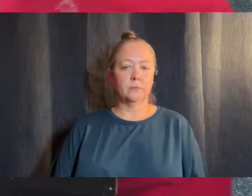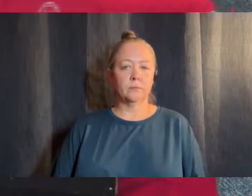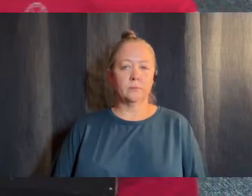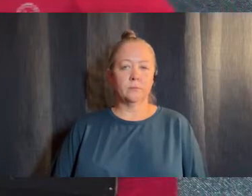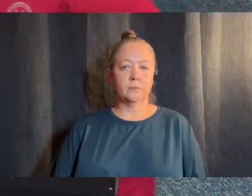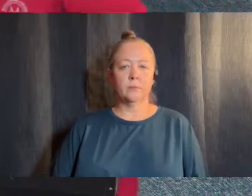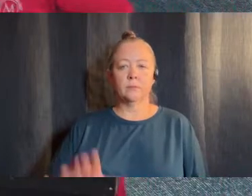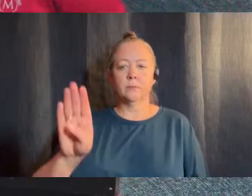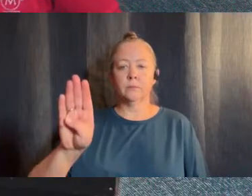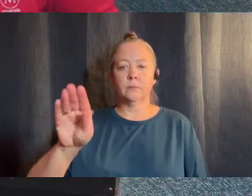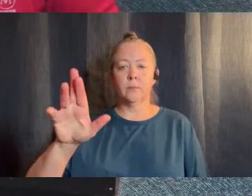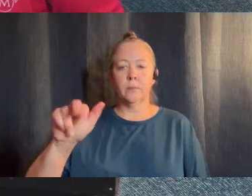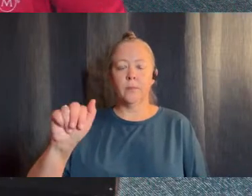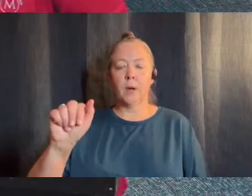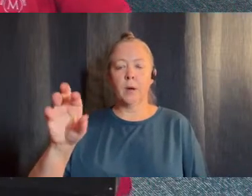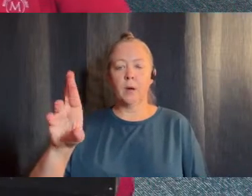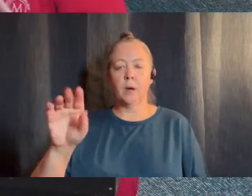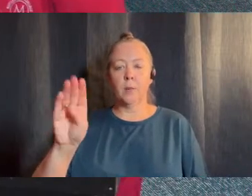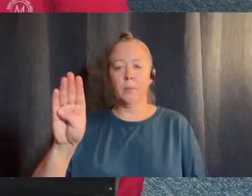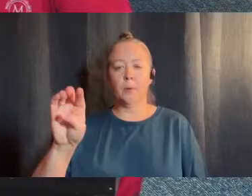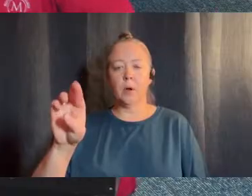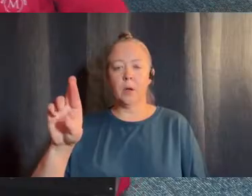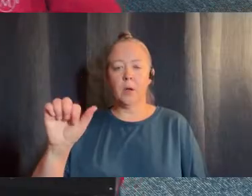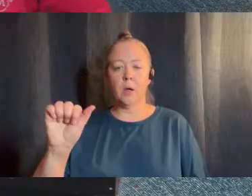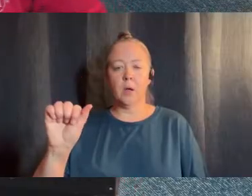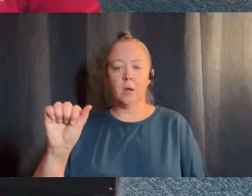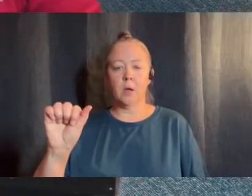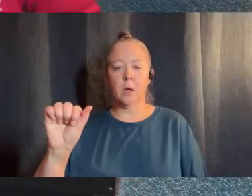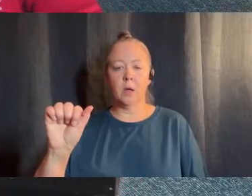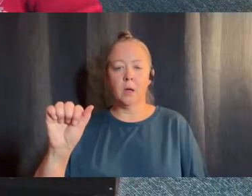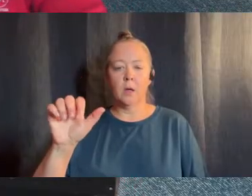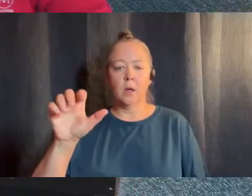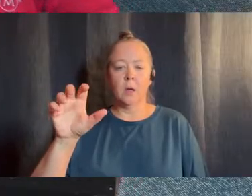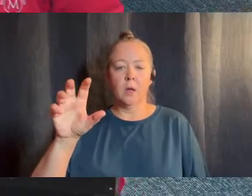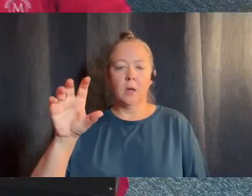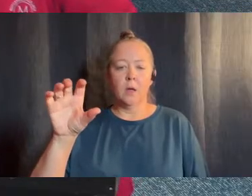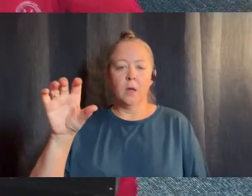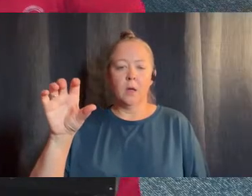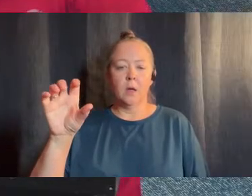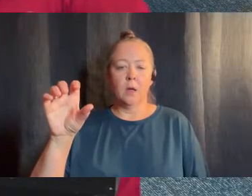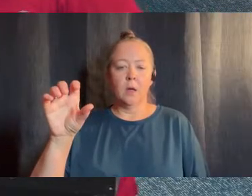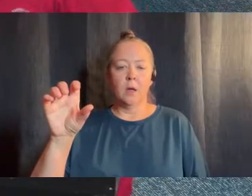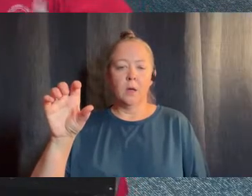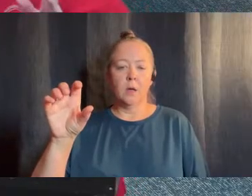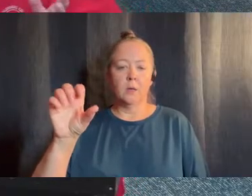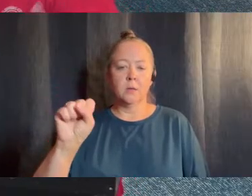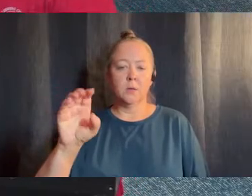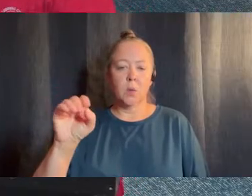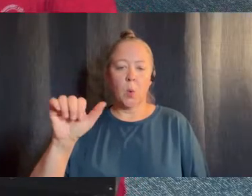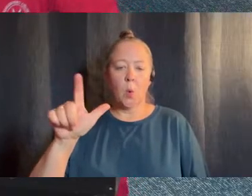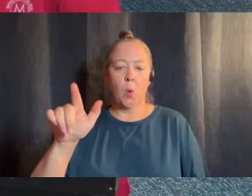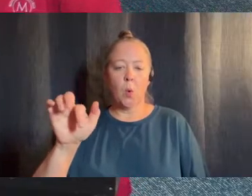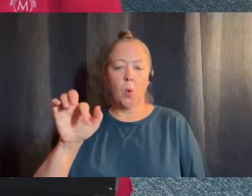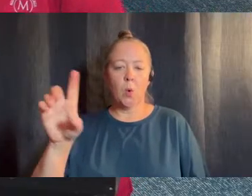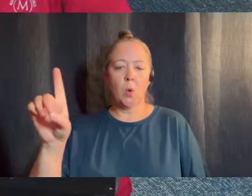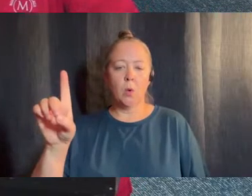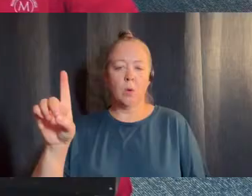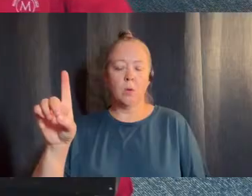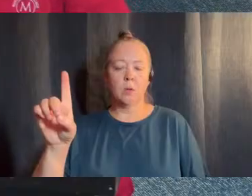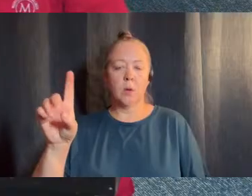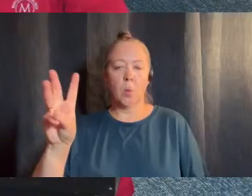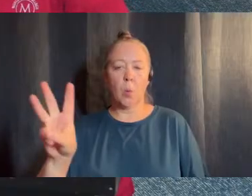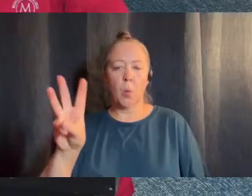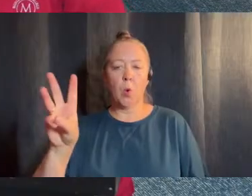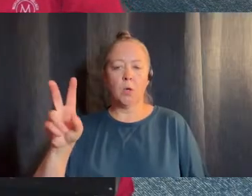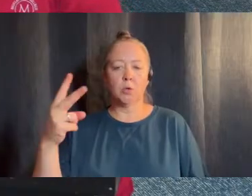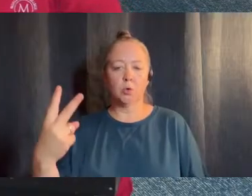Barbara Solt, Ward 2, and I'm not here to talk about the Wi-Fi password. I want to address this issue. I'm